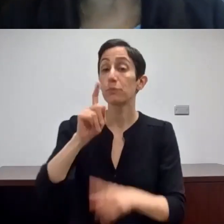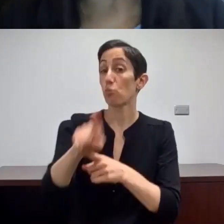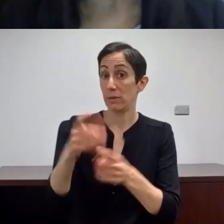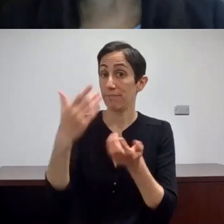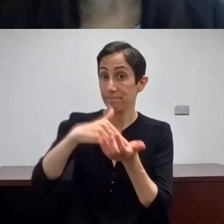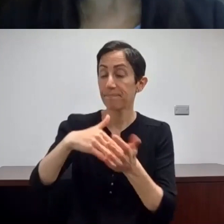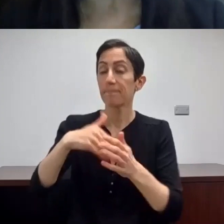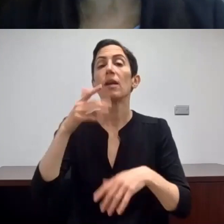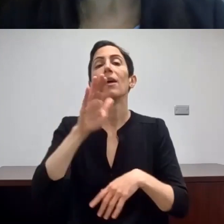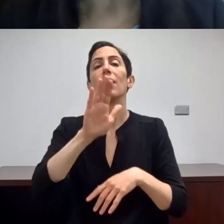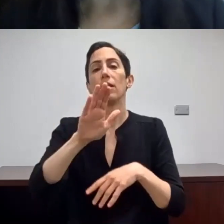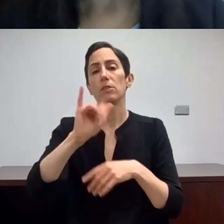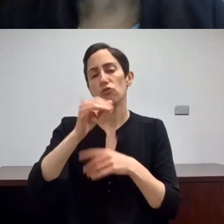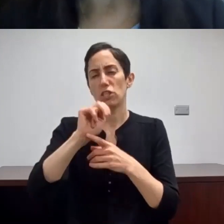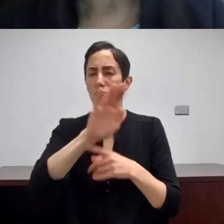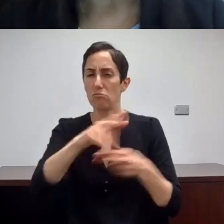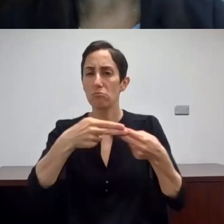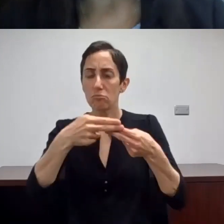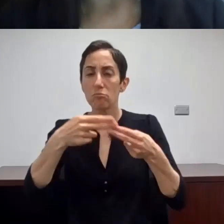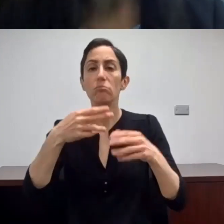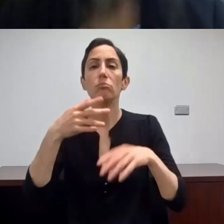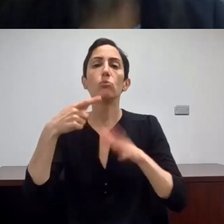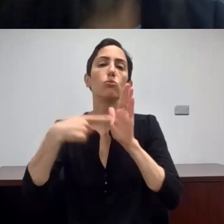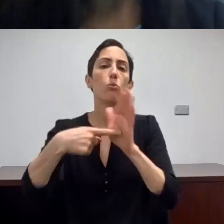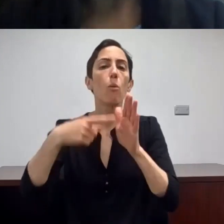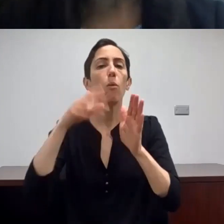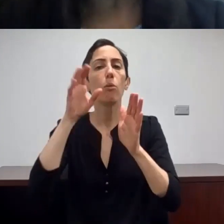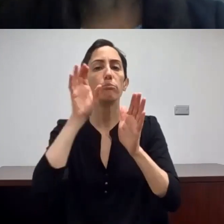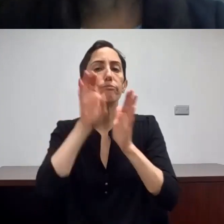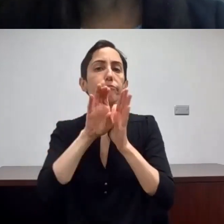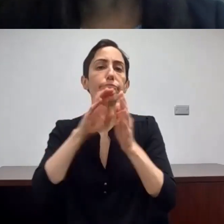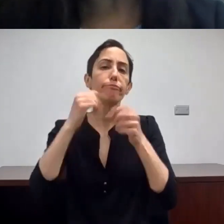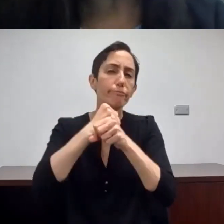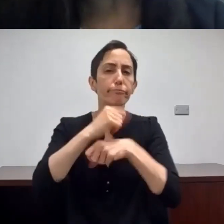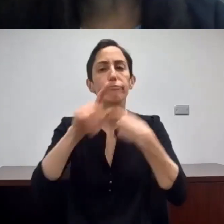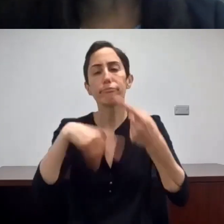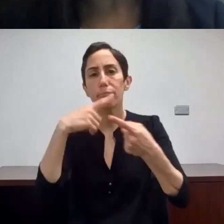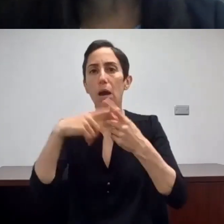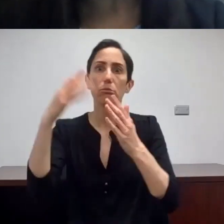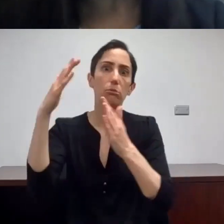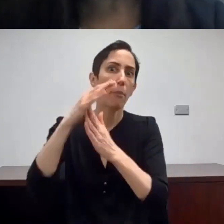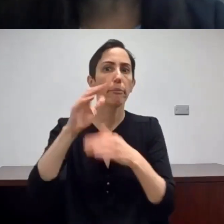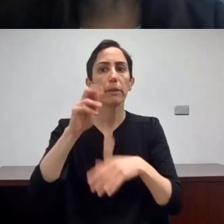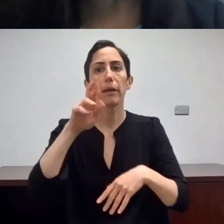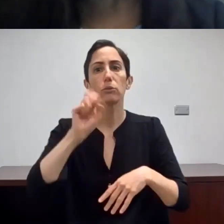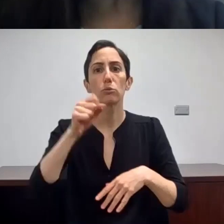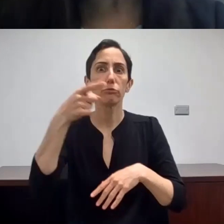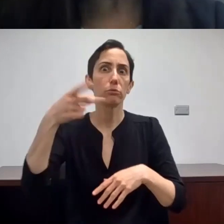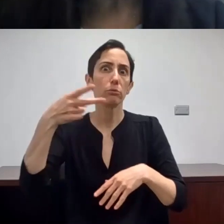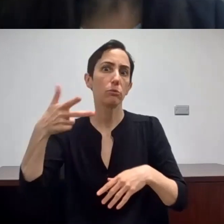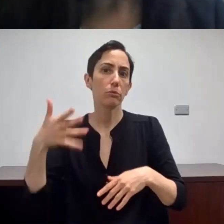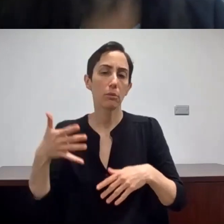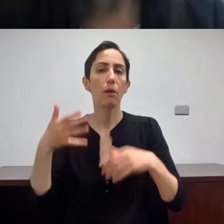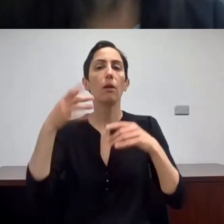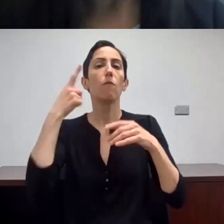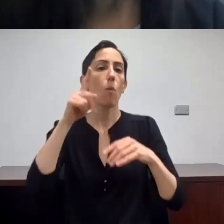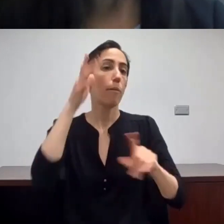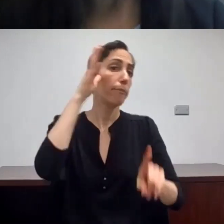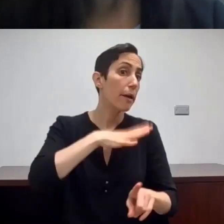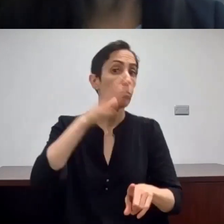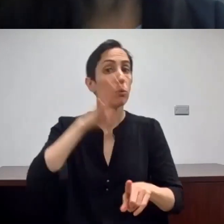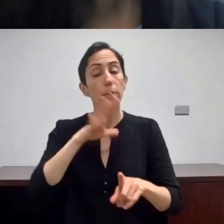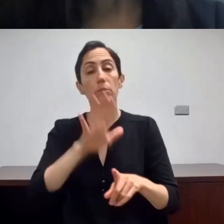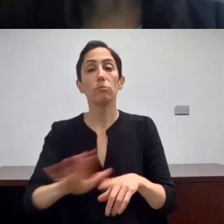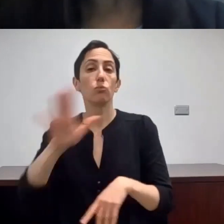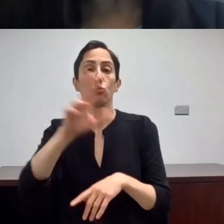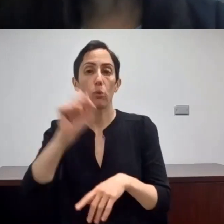information about the top cancers for men and women across this country, and wanted to know if there